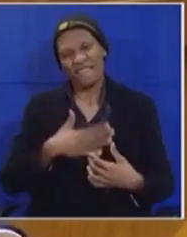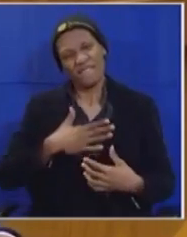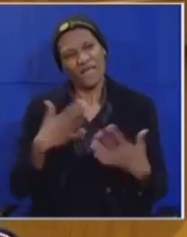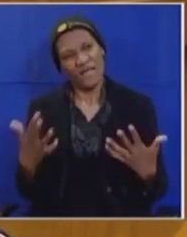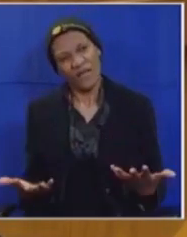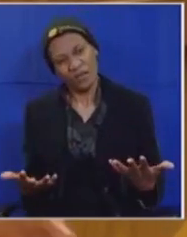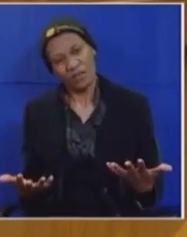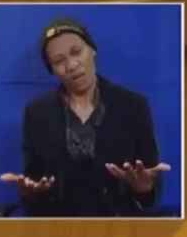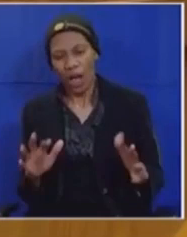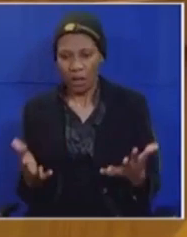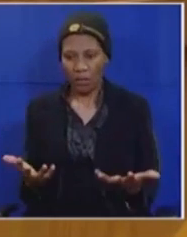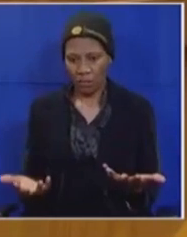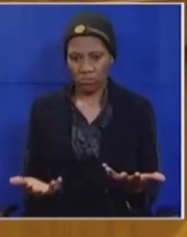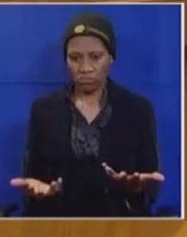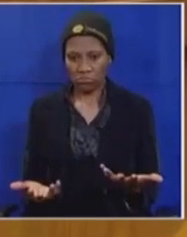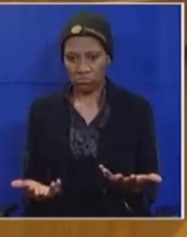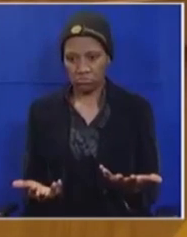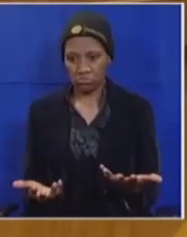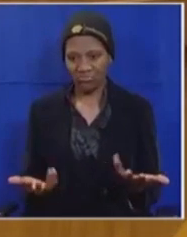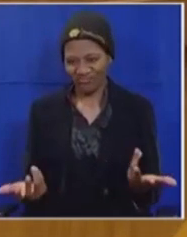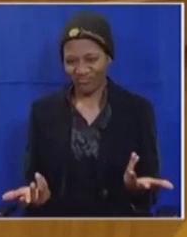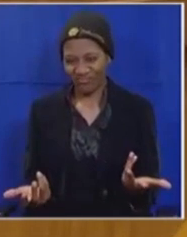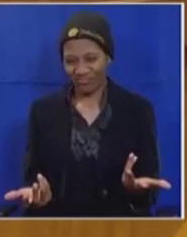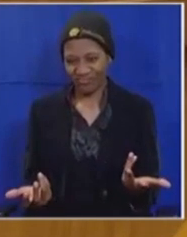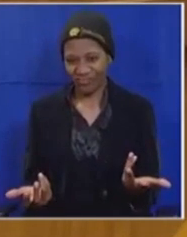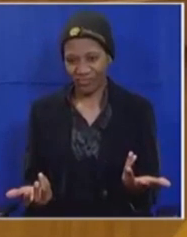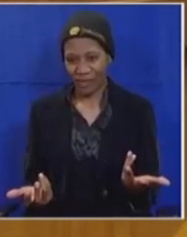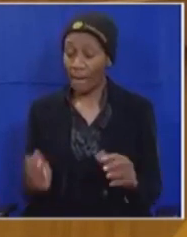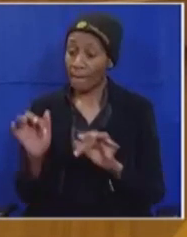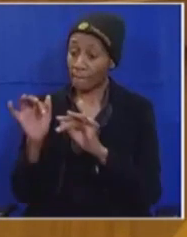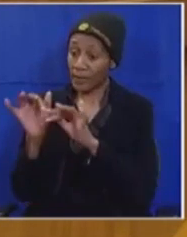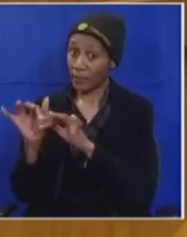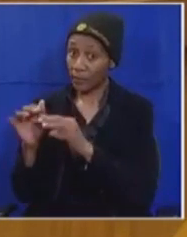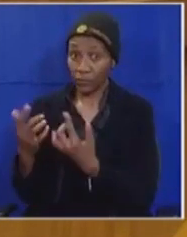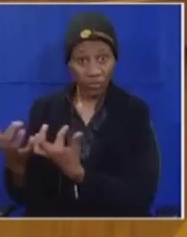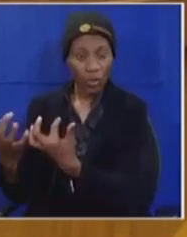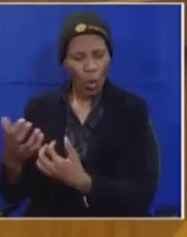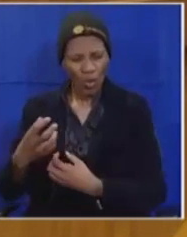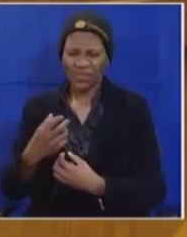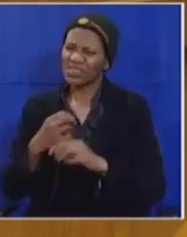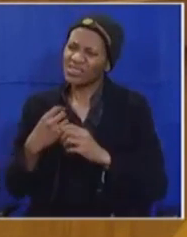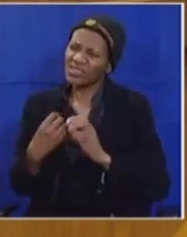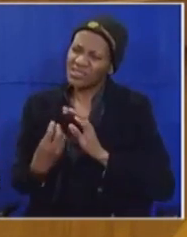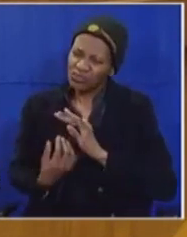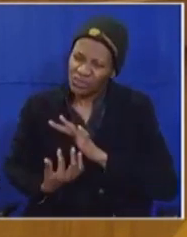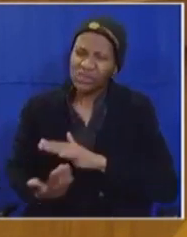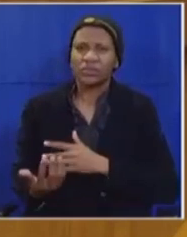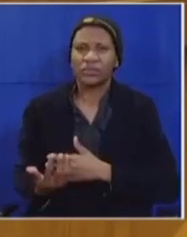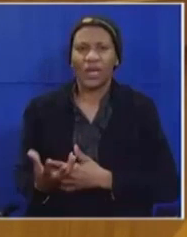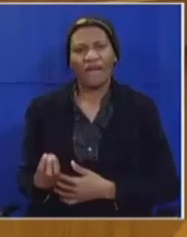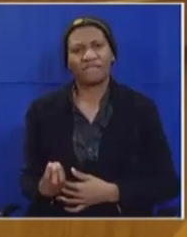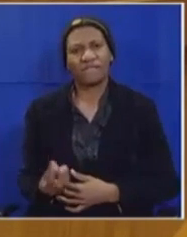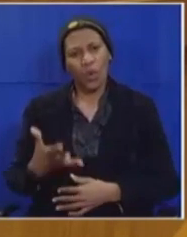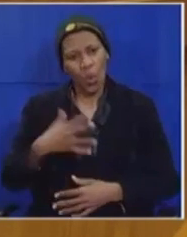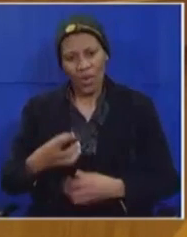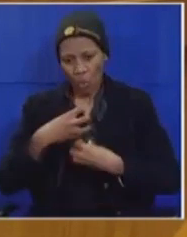rather than frustrate this deep quest that our people have about, yes,